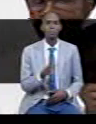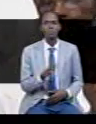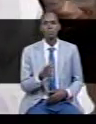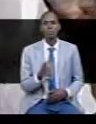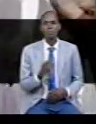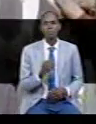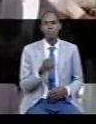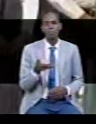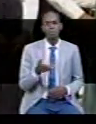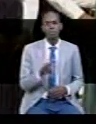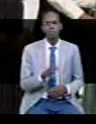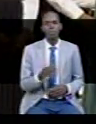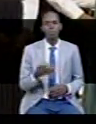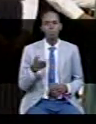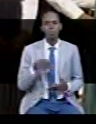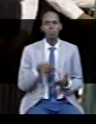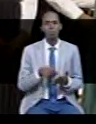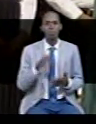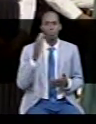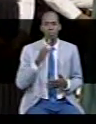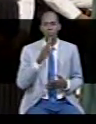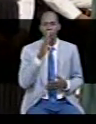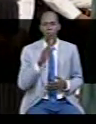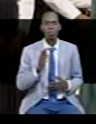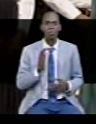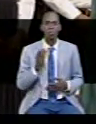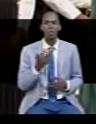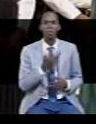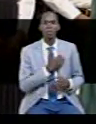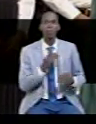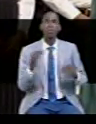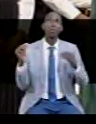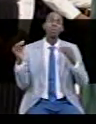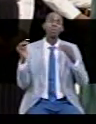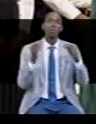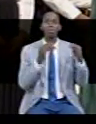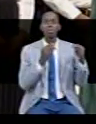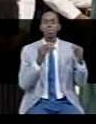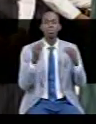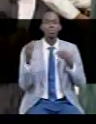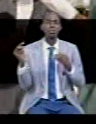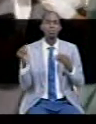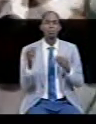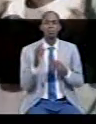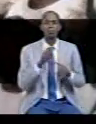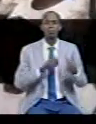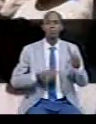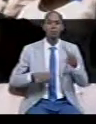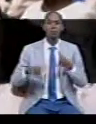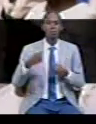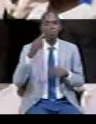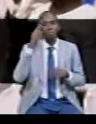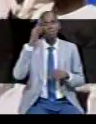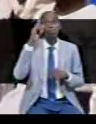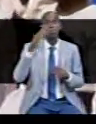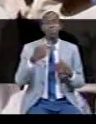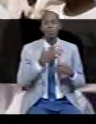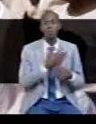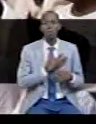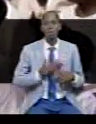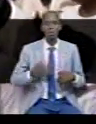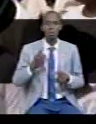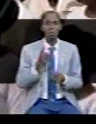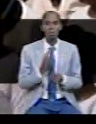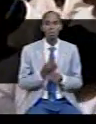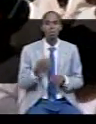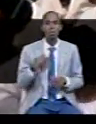compromise, we shall be about to cry. For God and